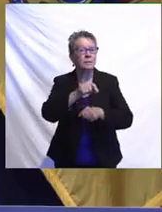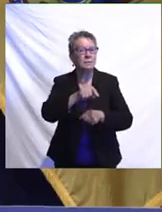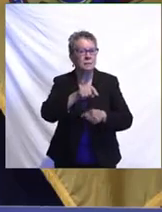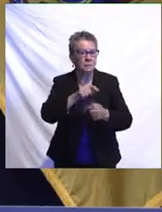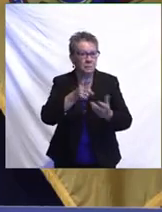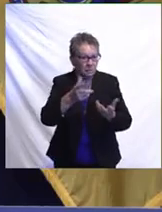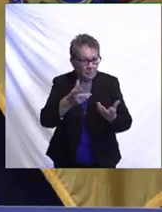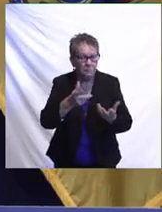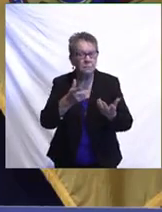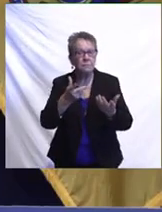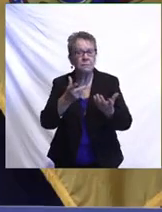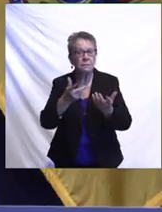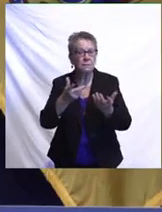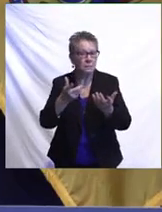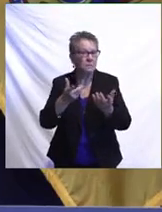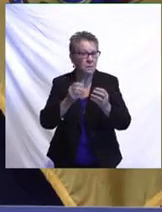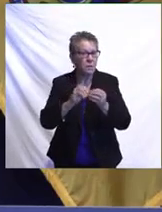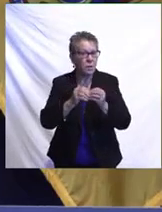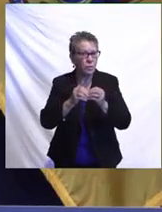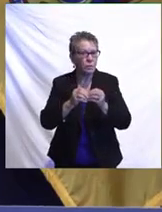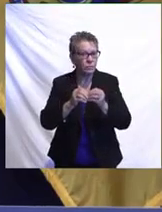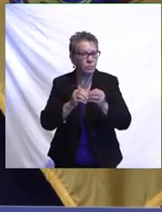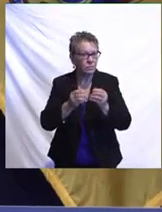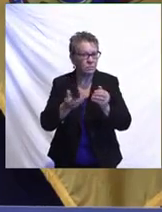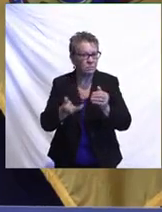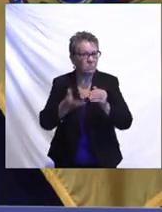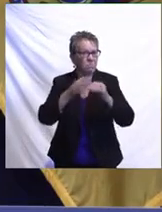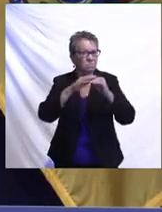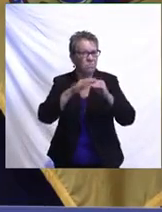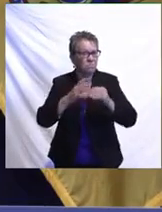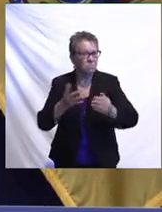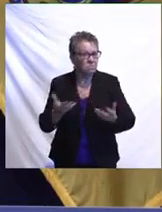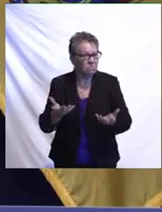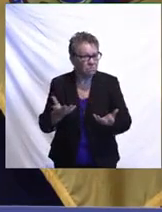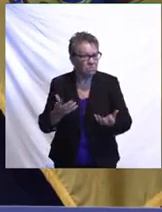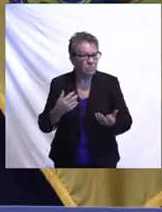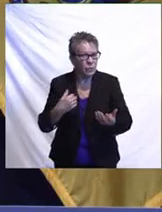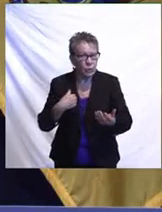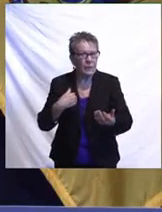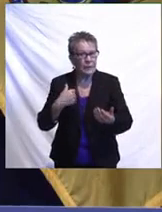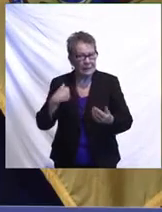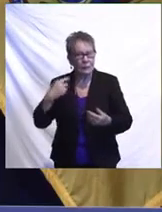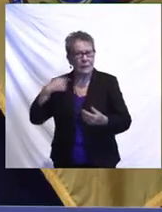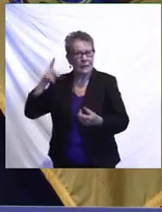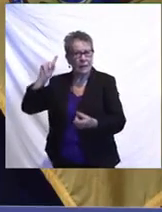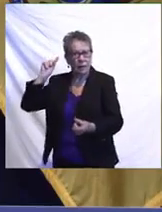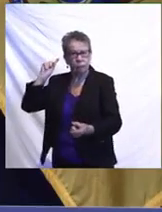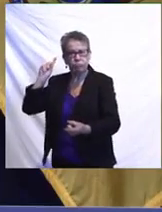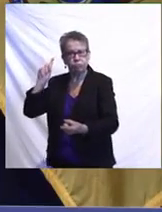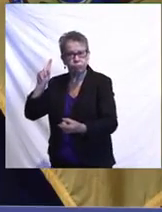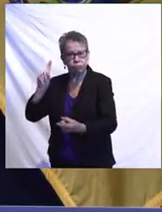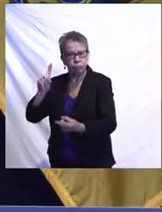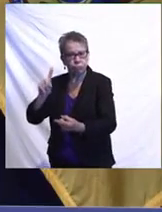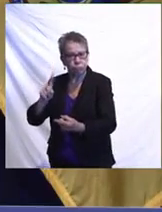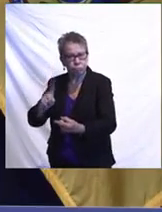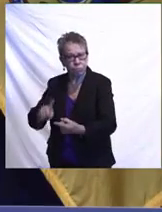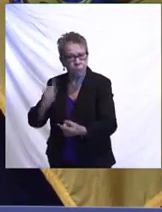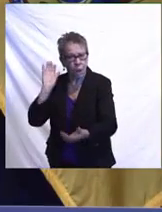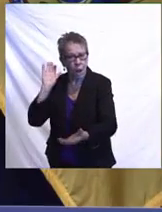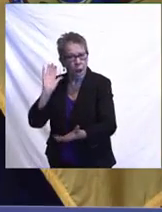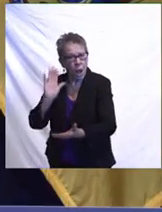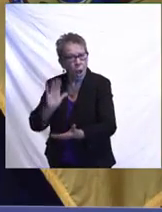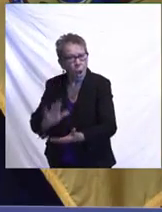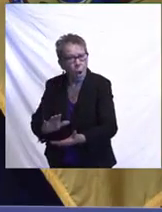the data. We had achieved the lowest record unemployment level in the history of the state before the